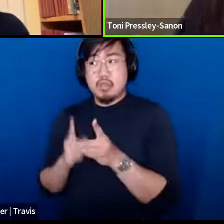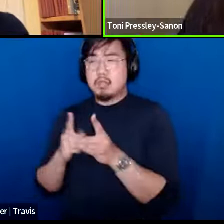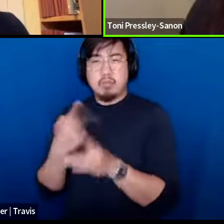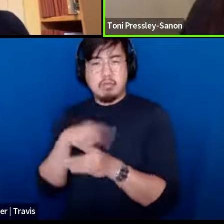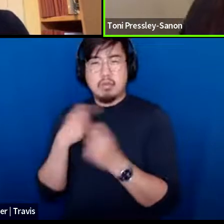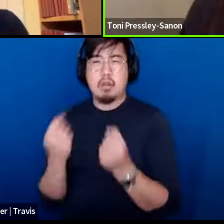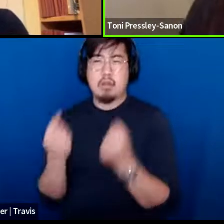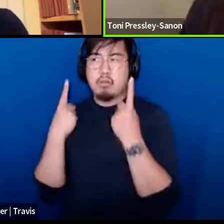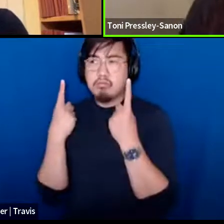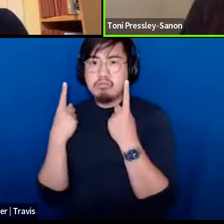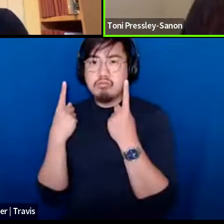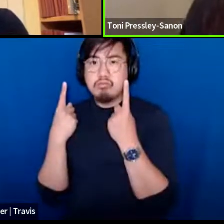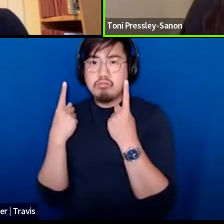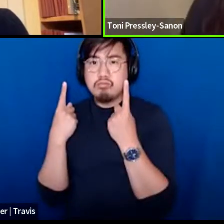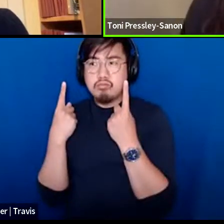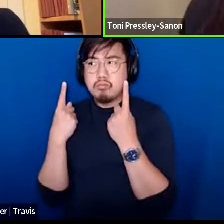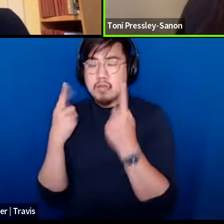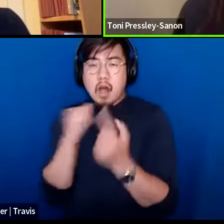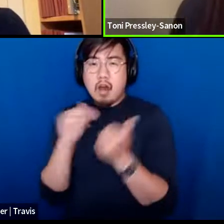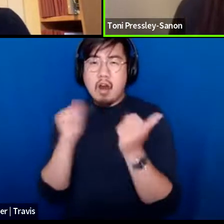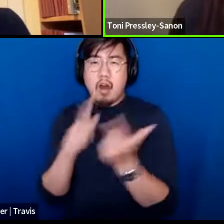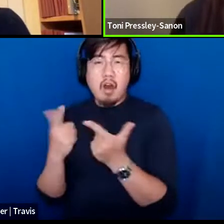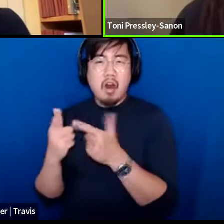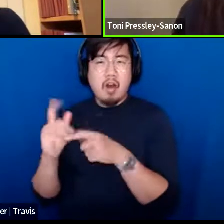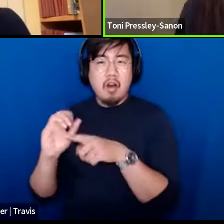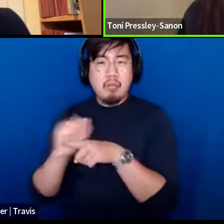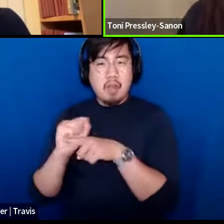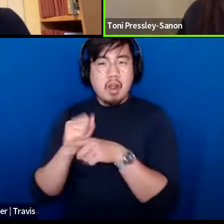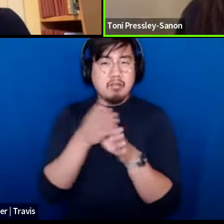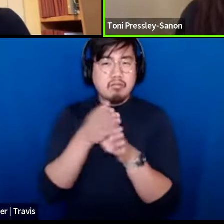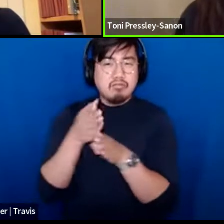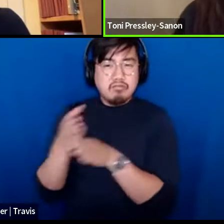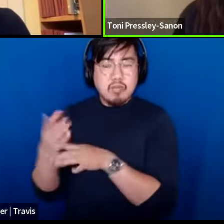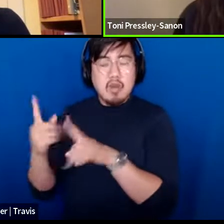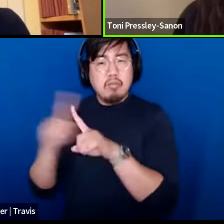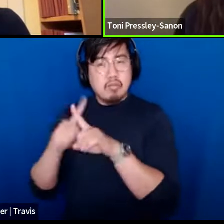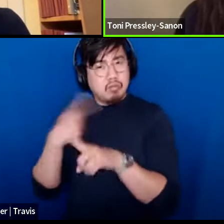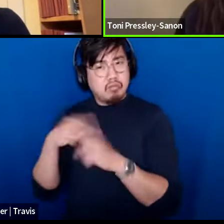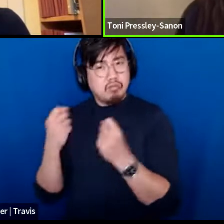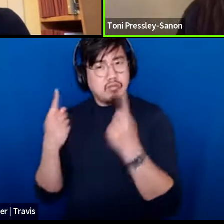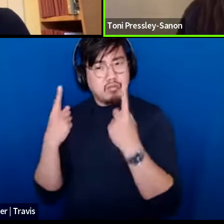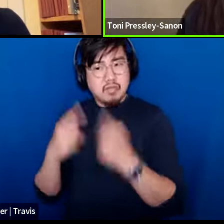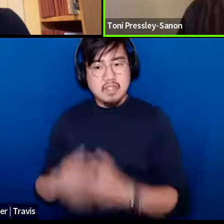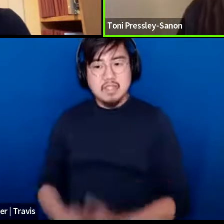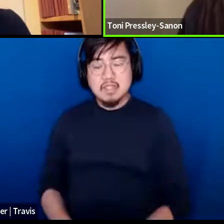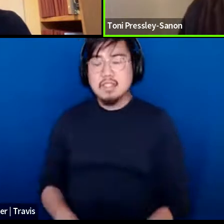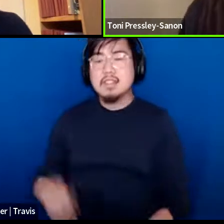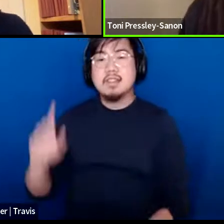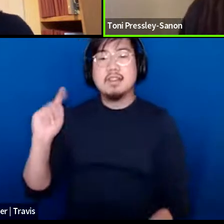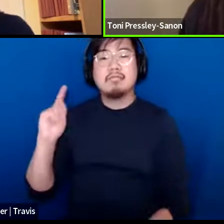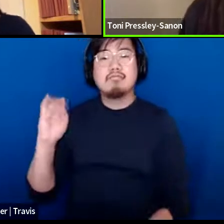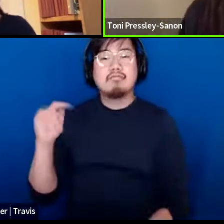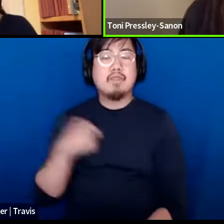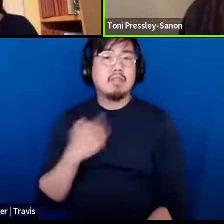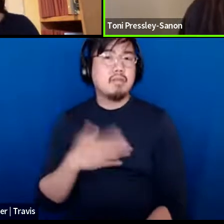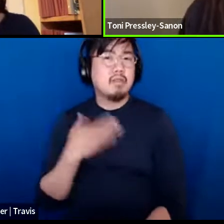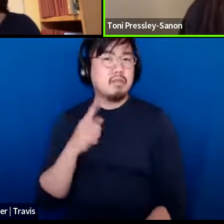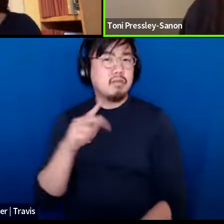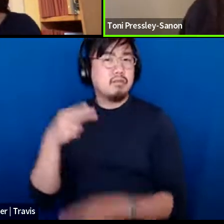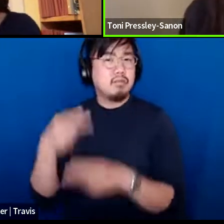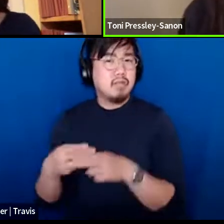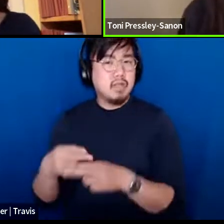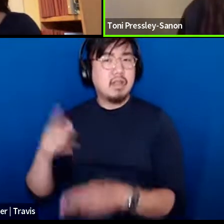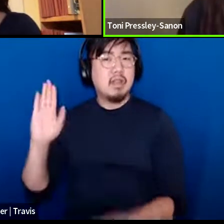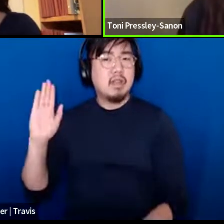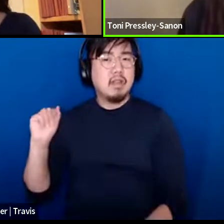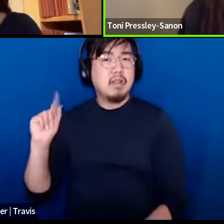but we do. Yeah, I mean, I'm so happy that you brought up Baldwin, because I've also been